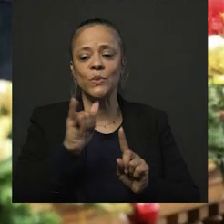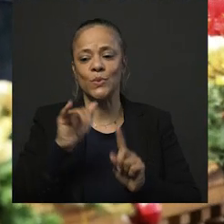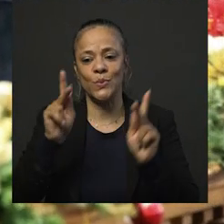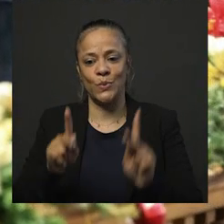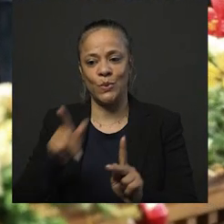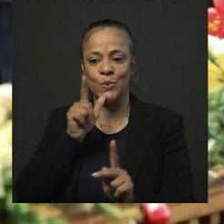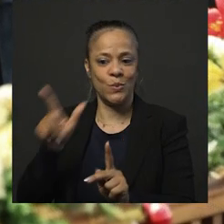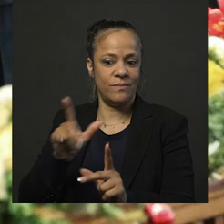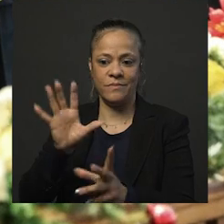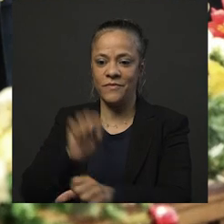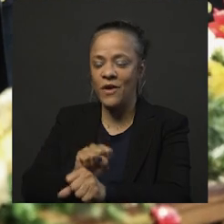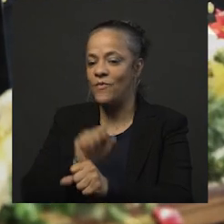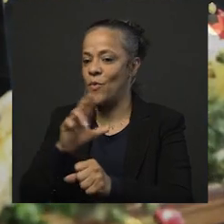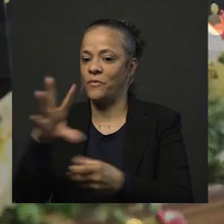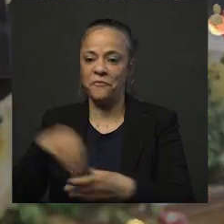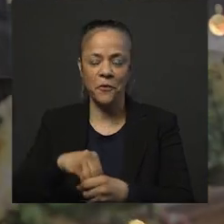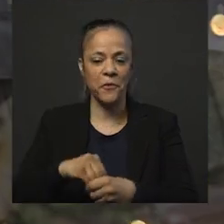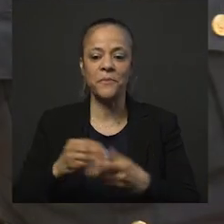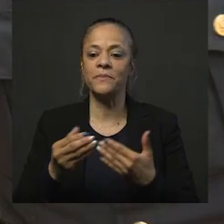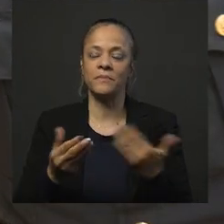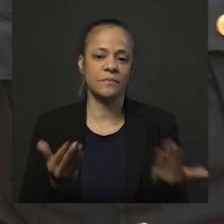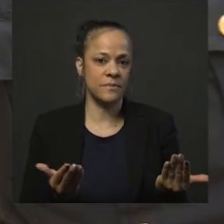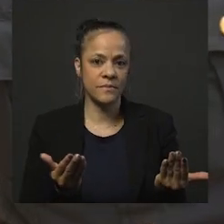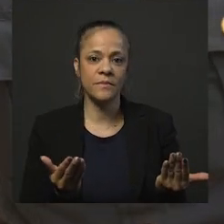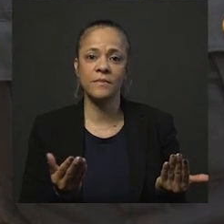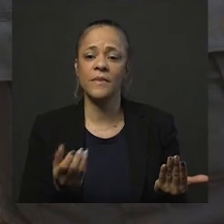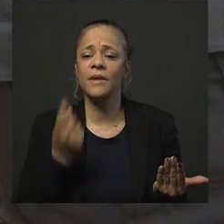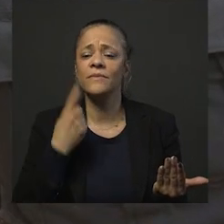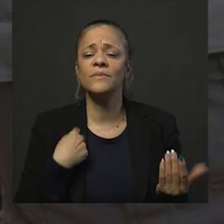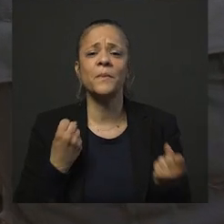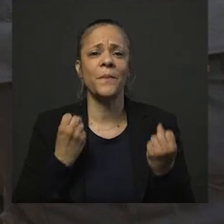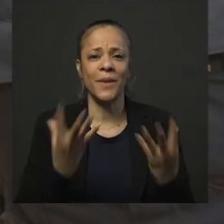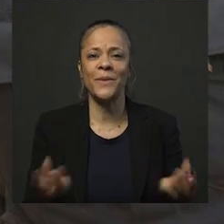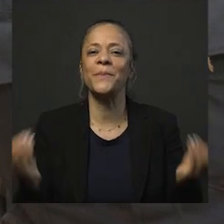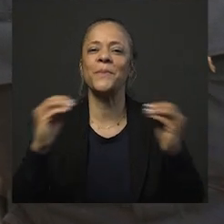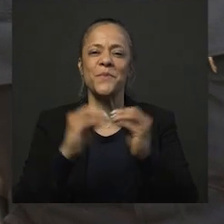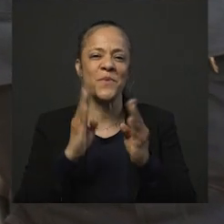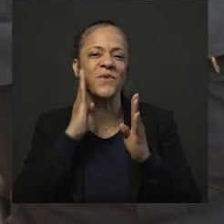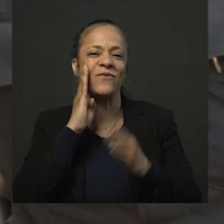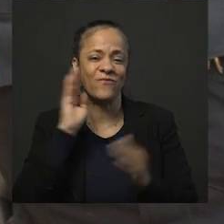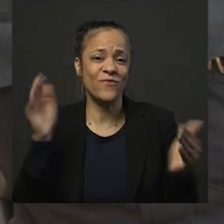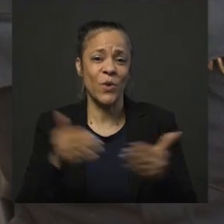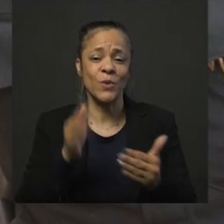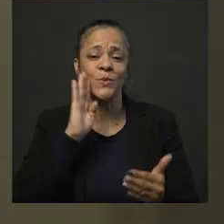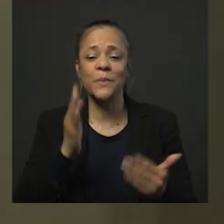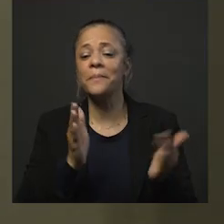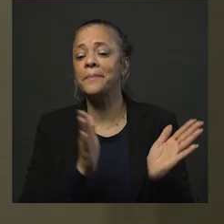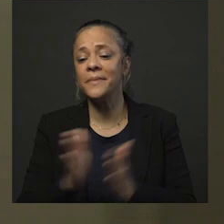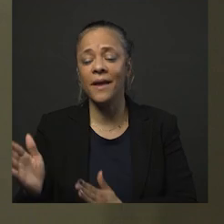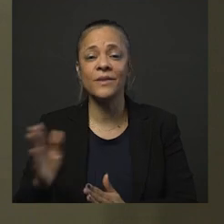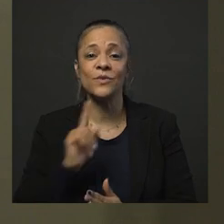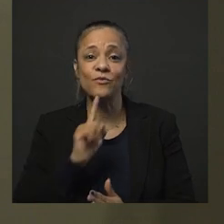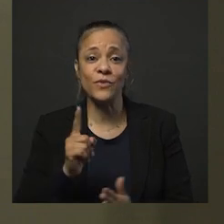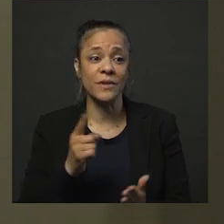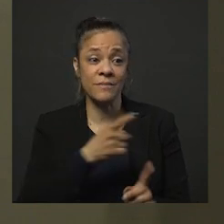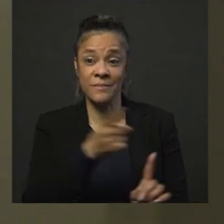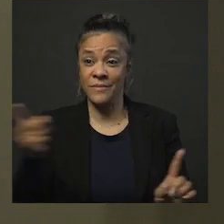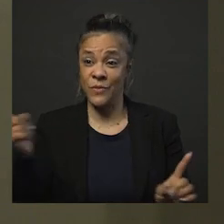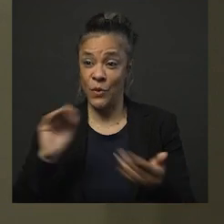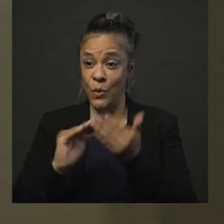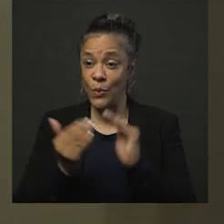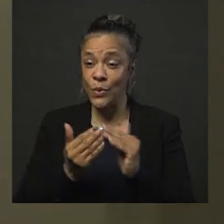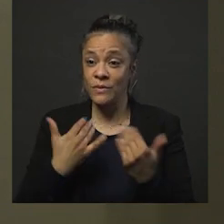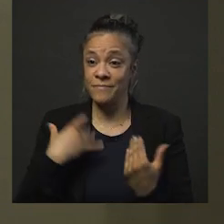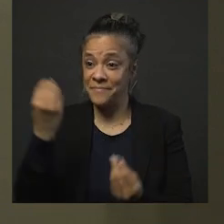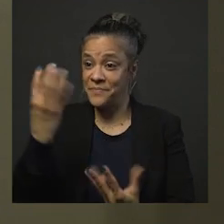person that's having an involvement. And we have more to come of things that we're going to focus on. So we love to hear from the community,